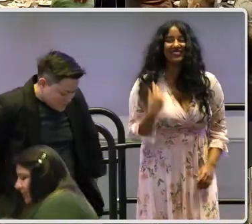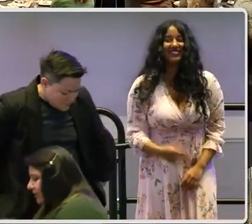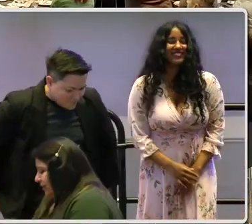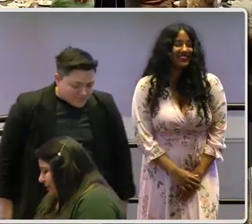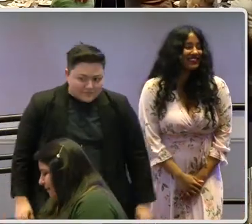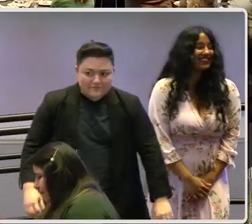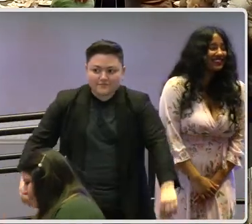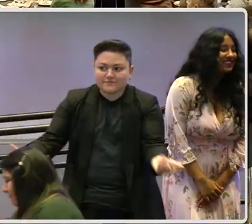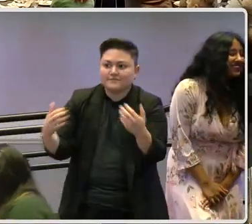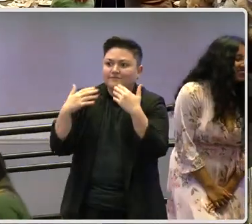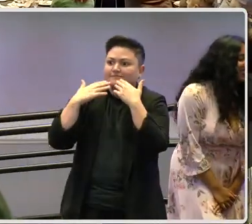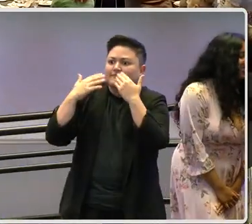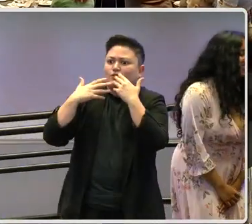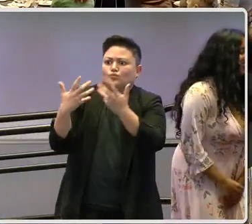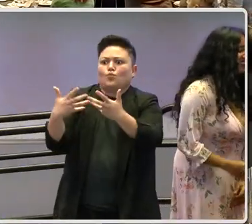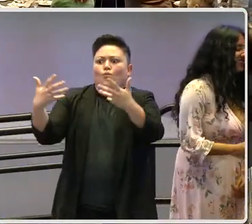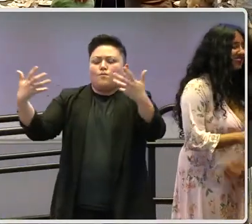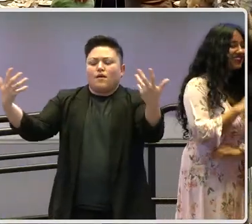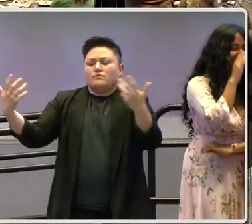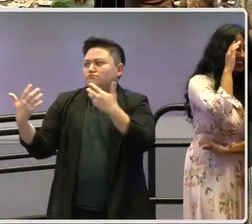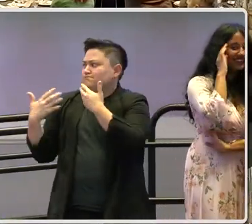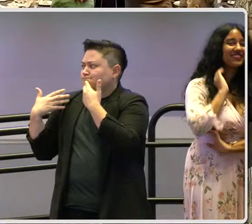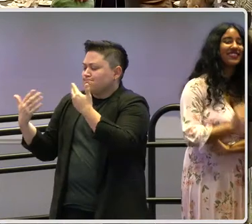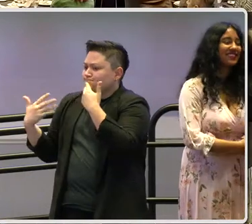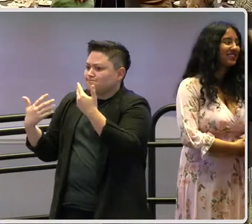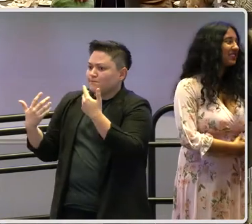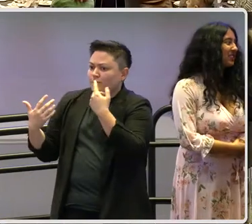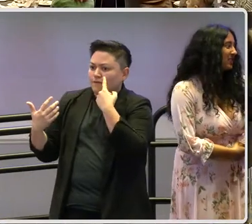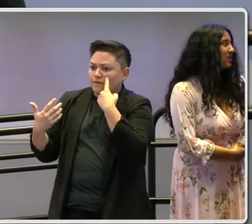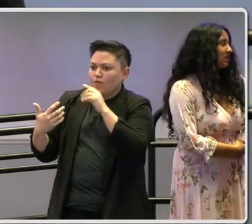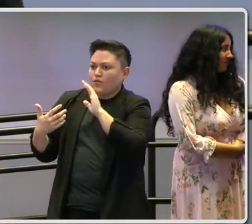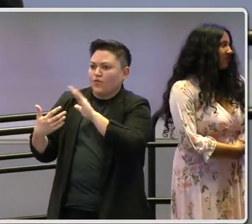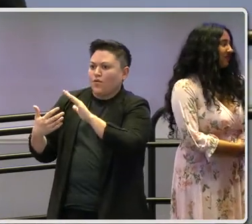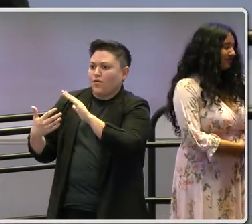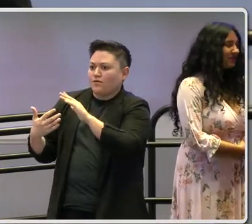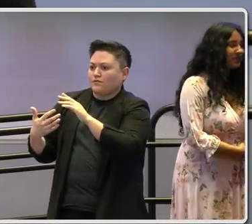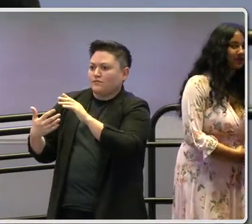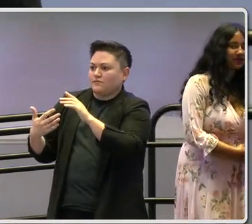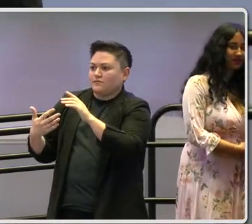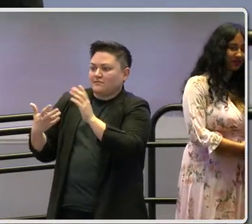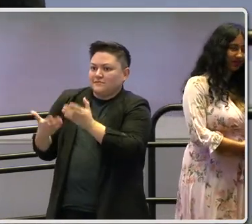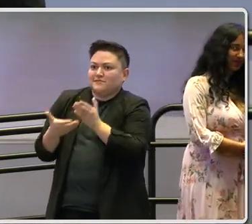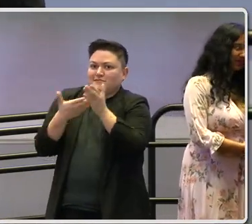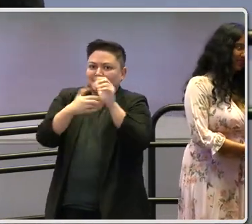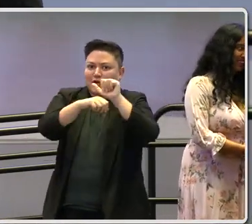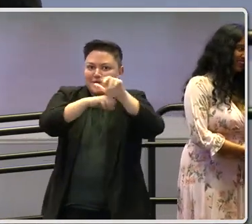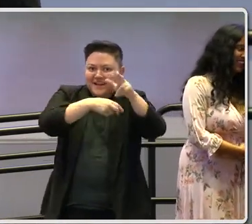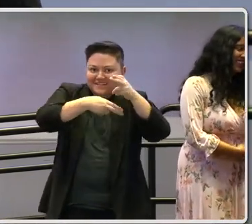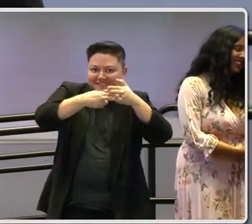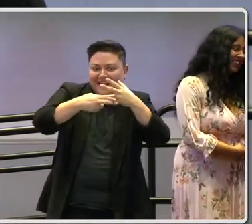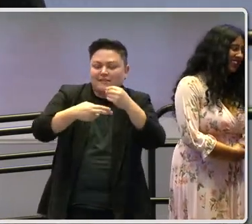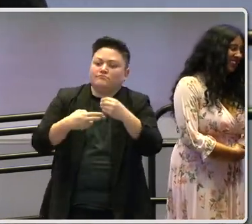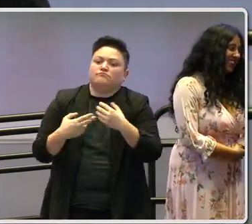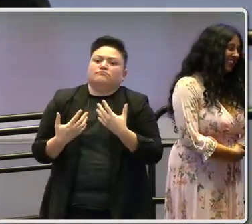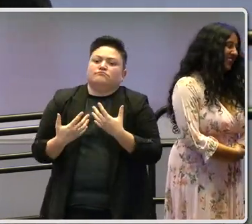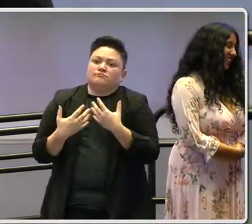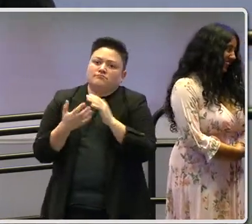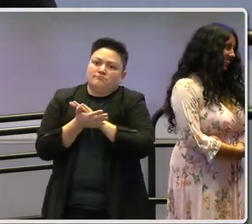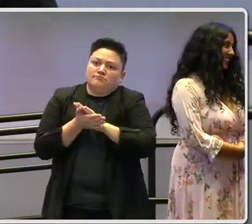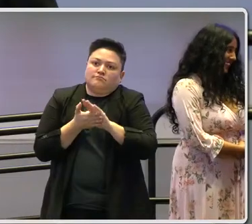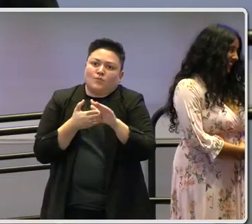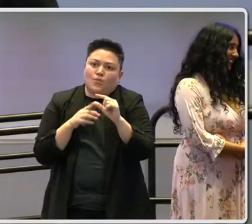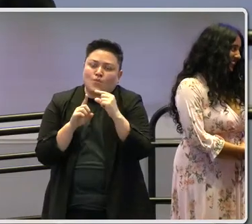you. Thank you so much, Augustine, for both your nomination and your very kind words. I very